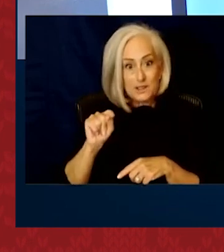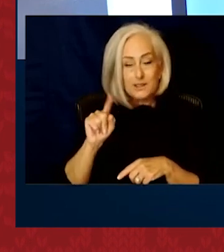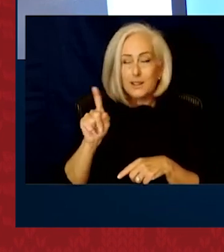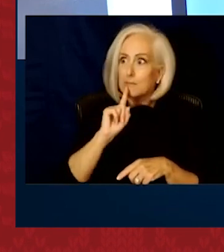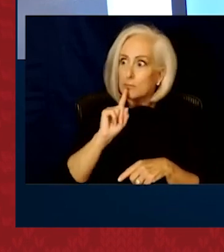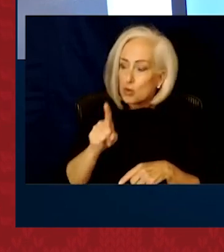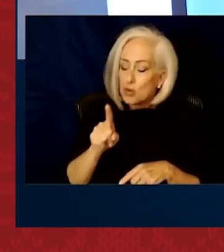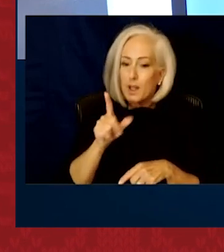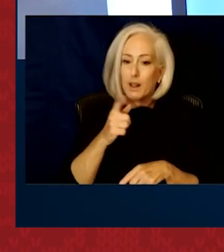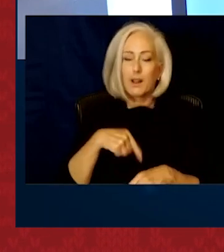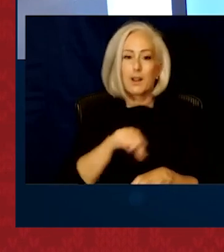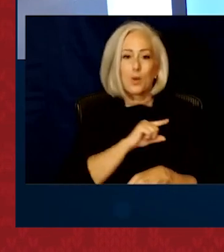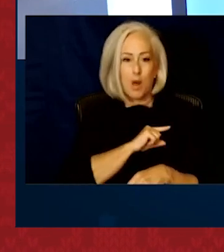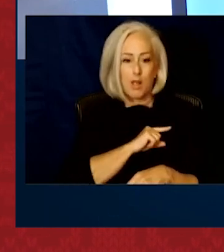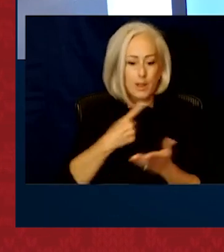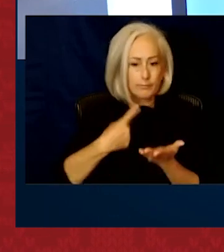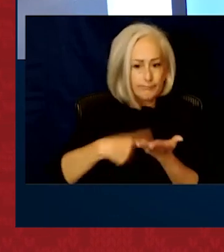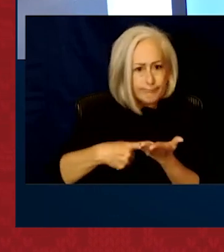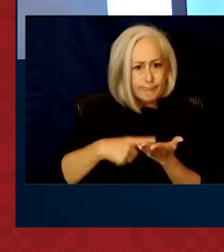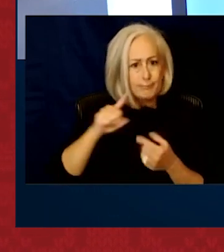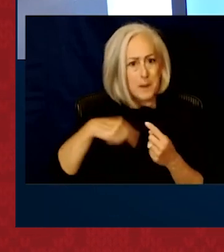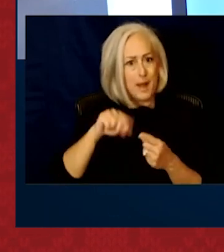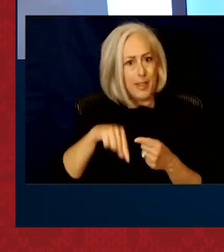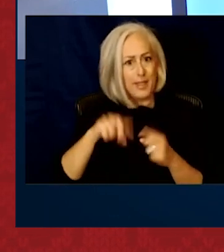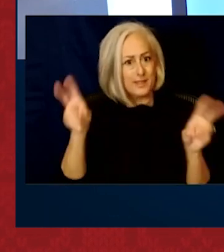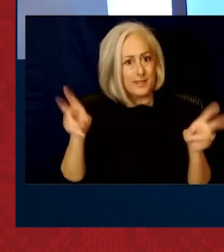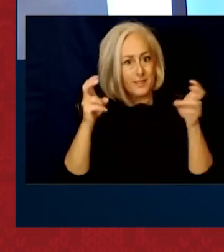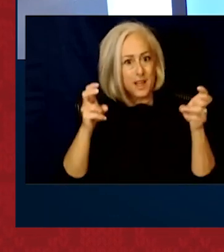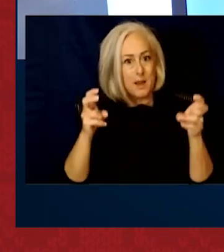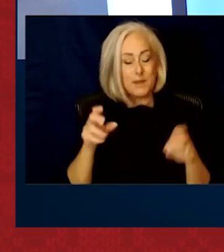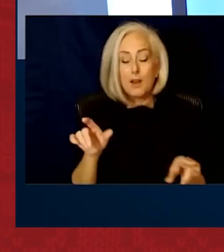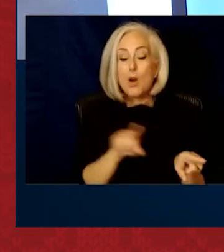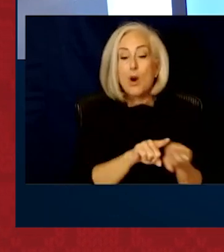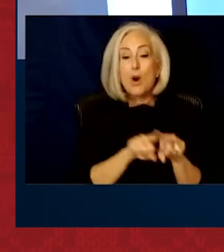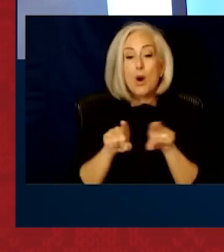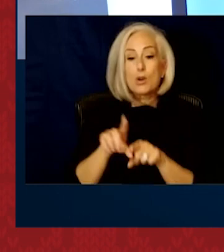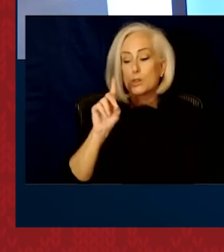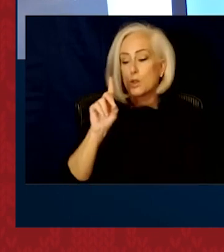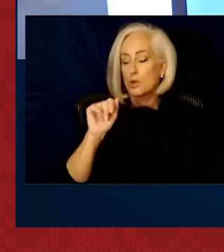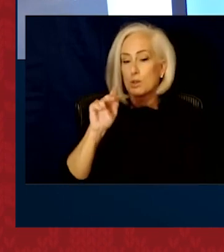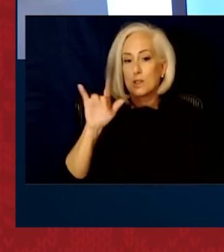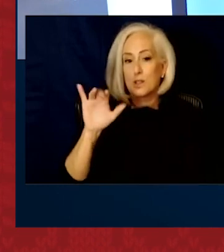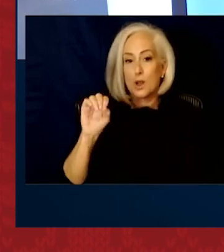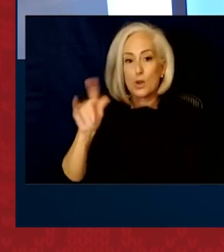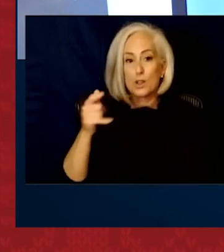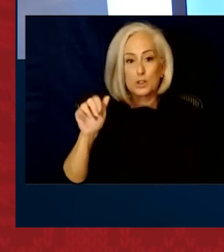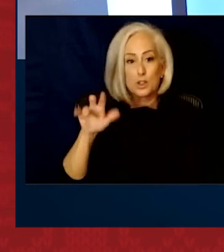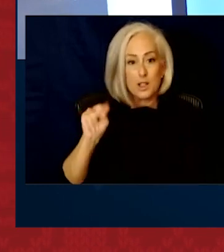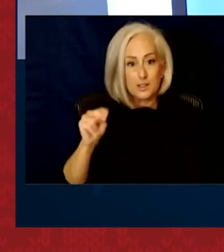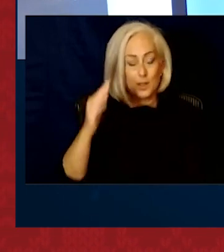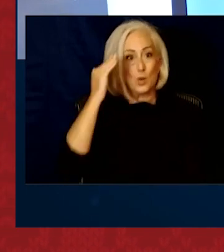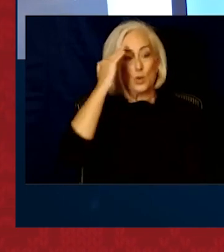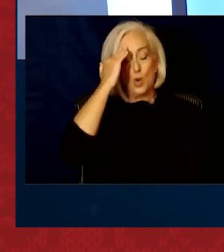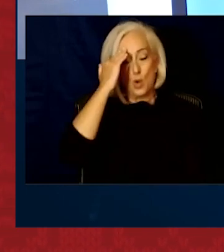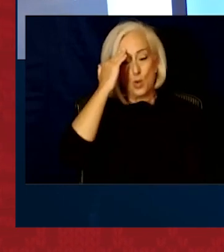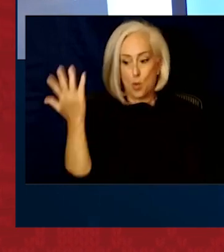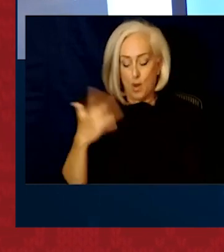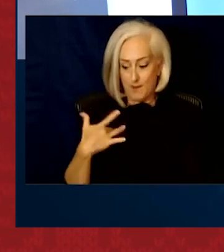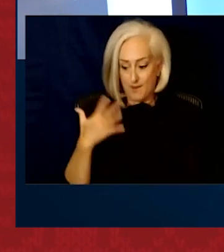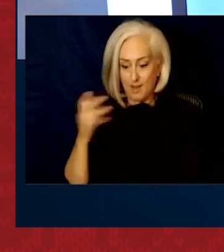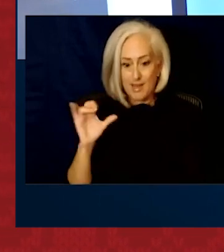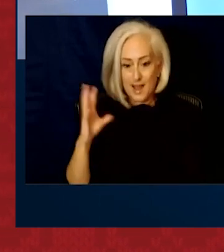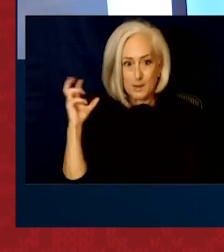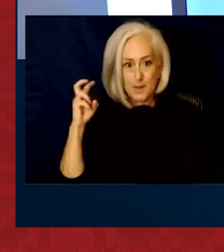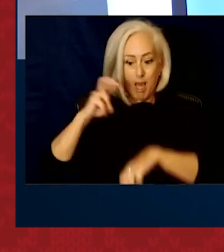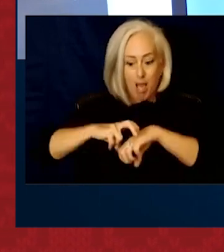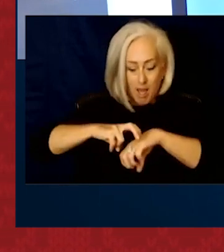this. We'll also be talking with Dakota Johnston, who knows firsthand what it's like to be bitten by a snake. And